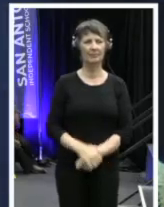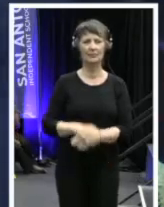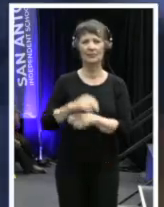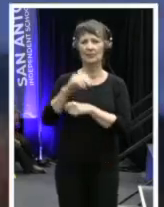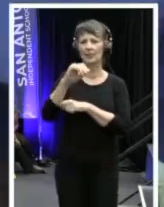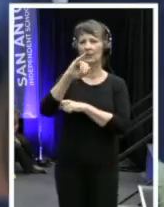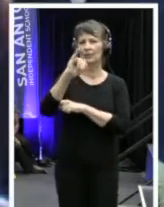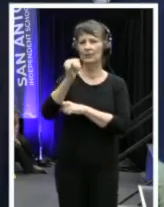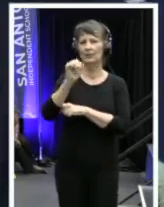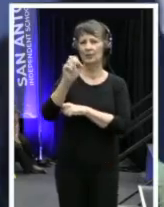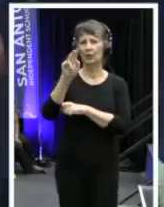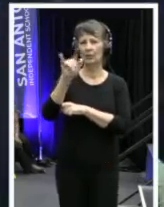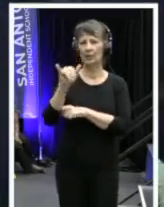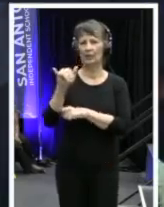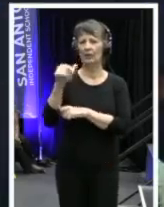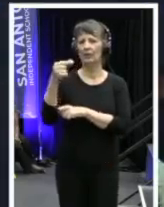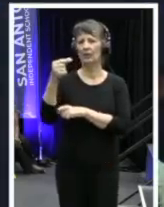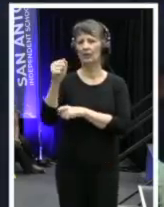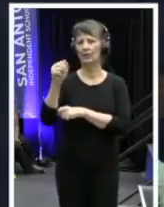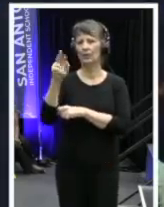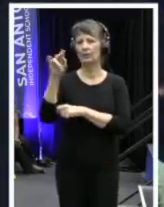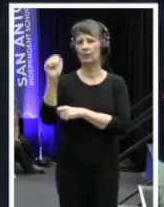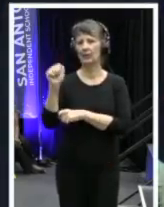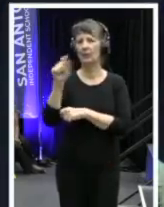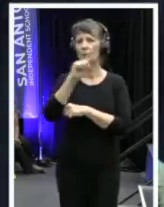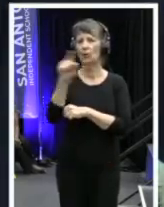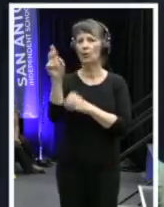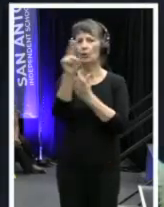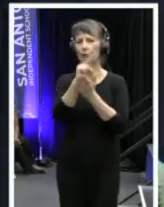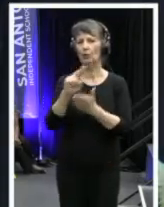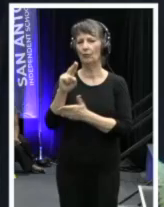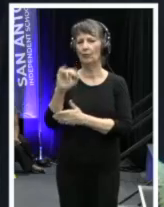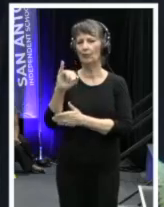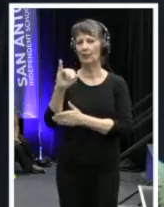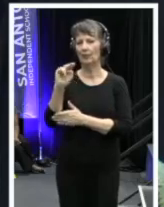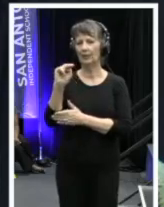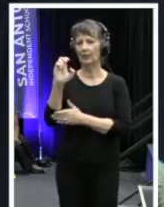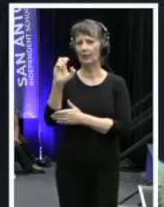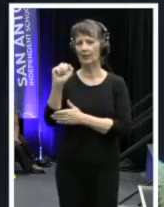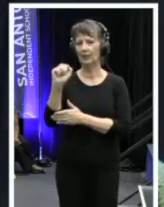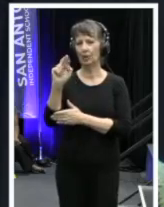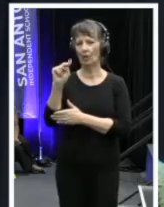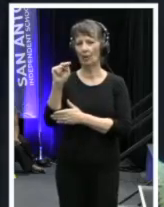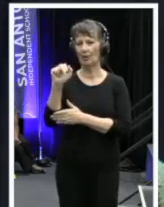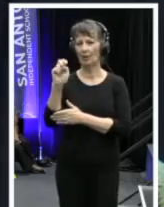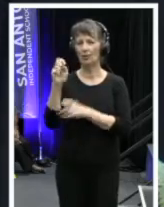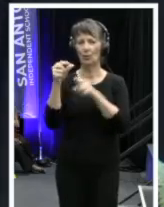Jeremy Isaiah Garcia will be attending the University of the Incarnate Word.